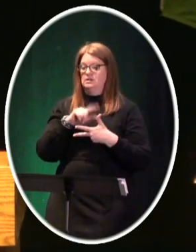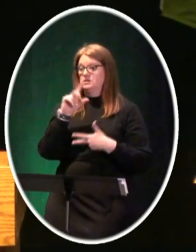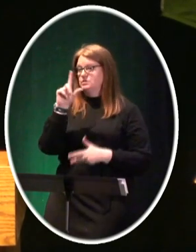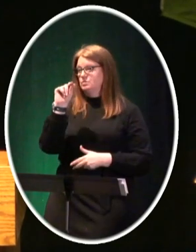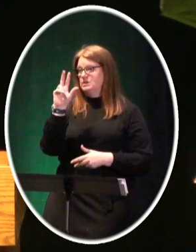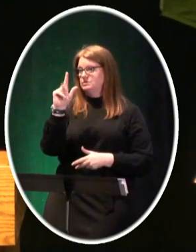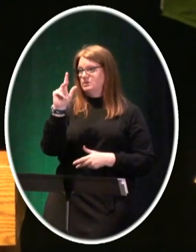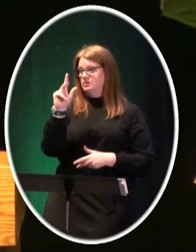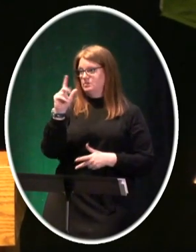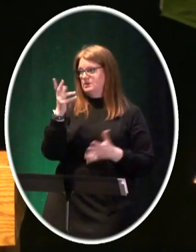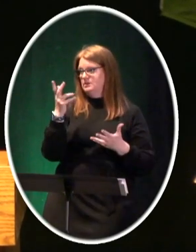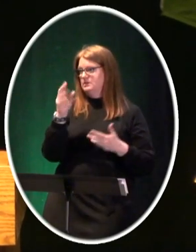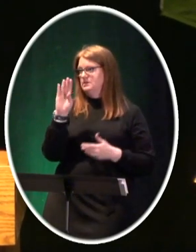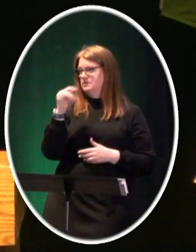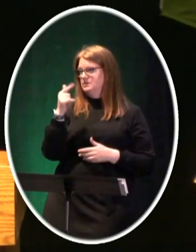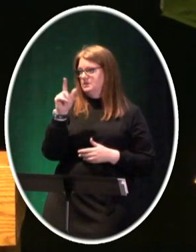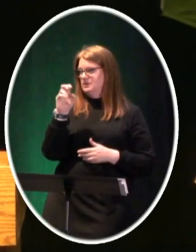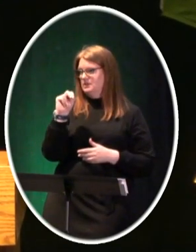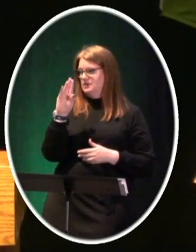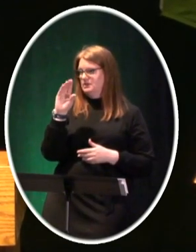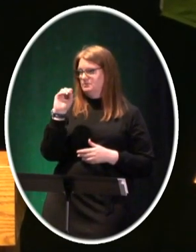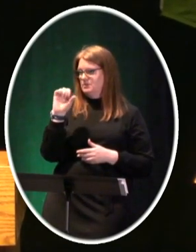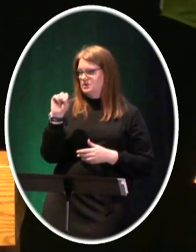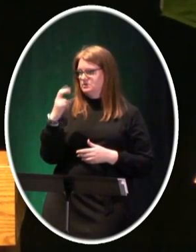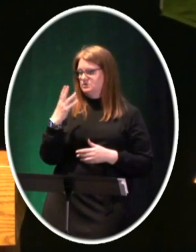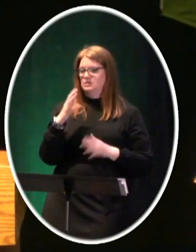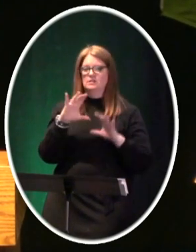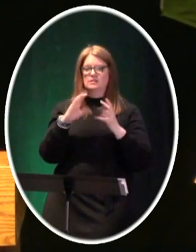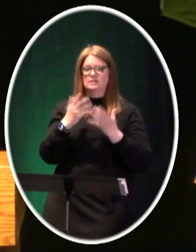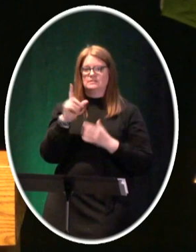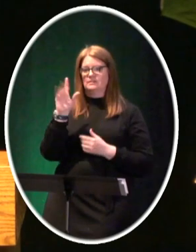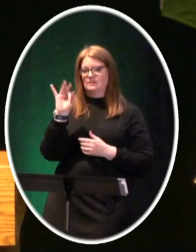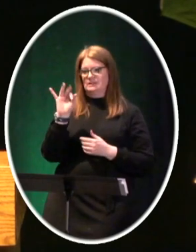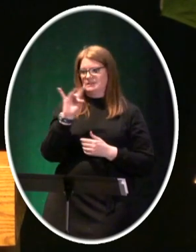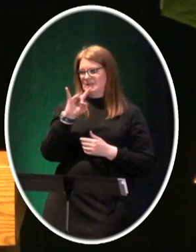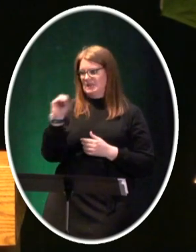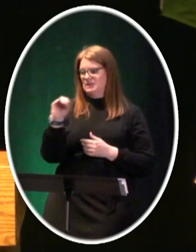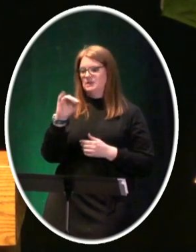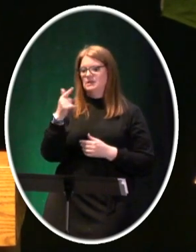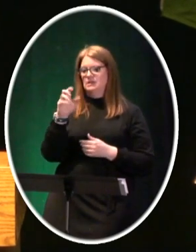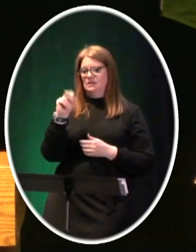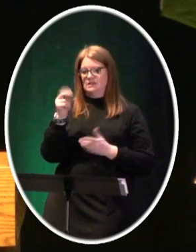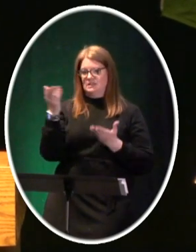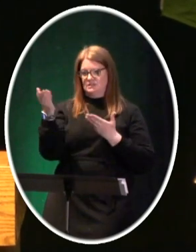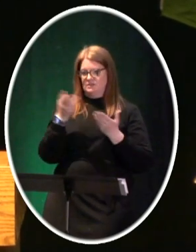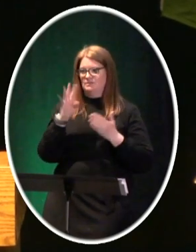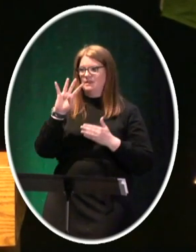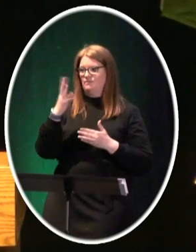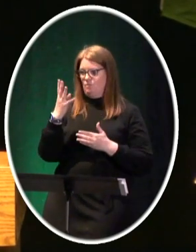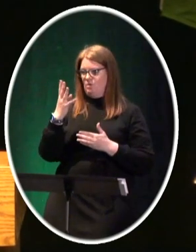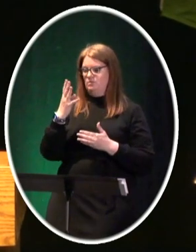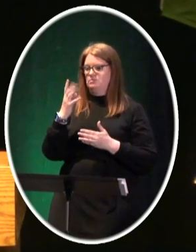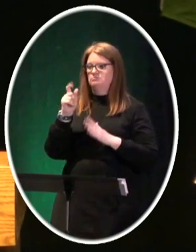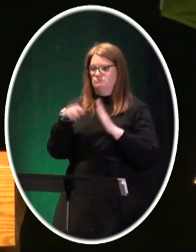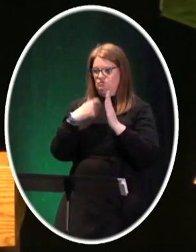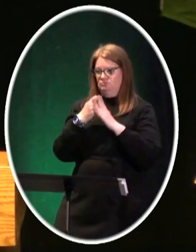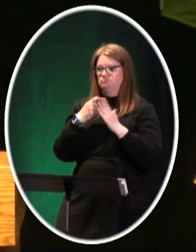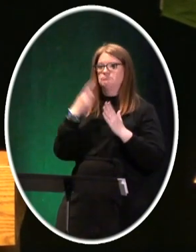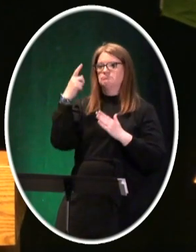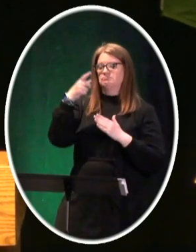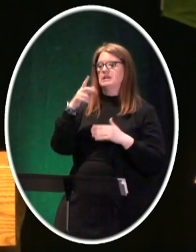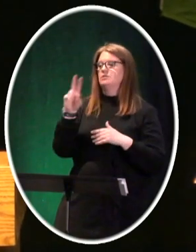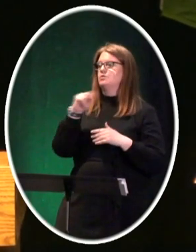Award recipient is Glenn Bosch, class of 1980. Glenn is serving his fourth term in the North Dakota House